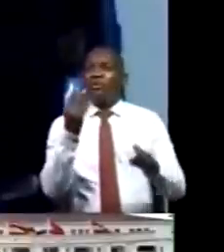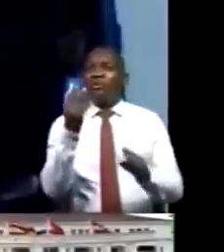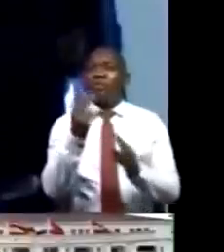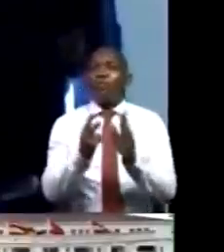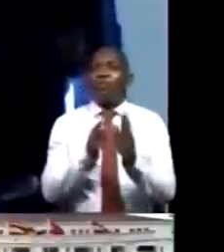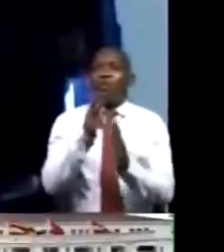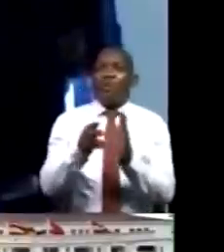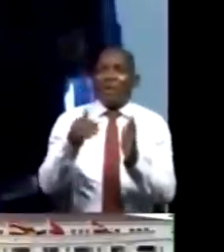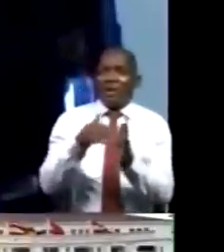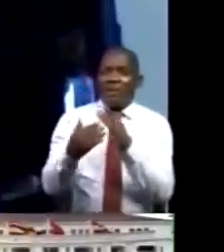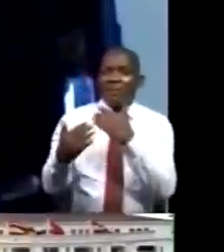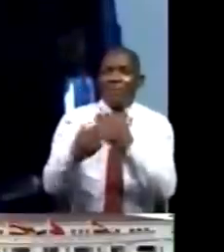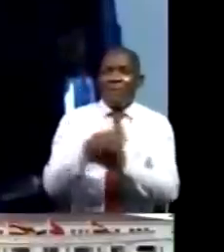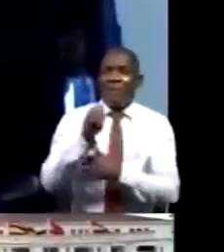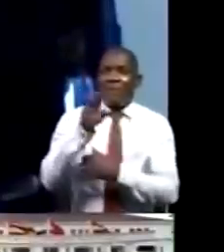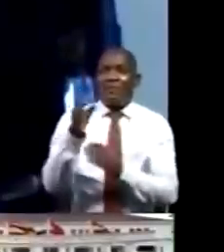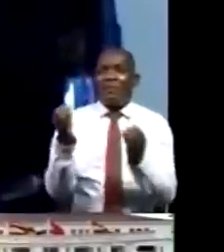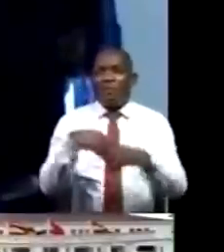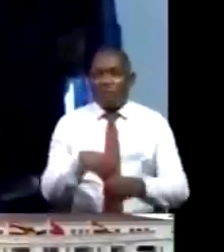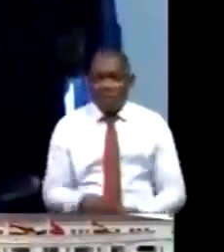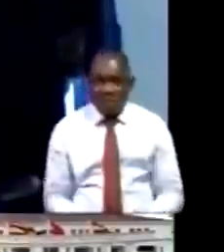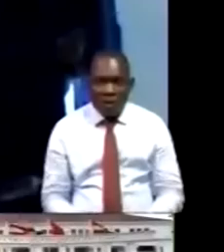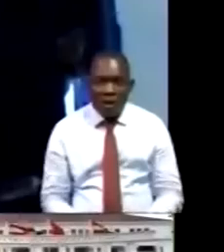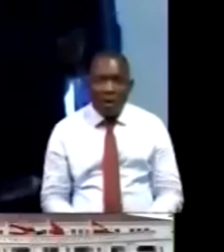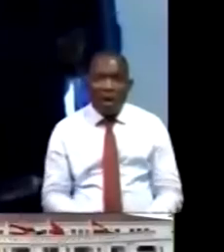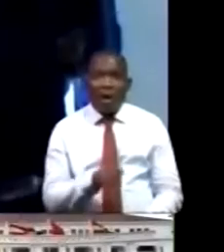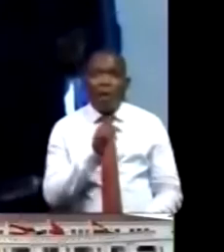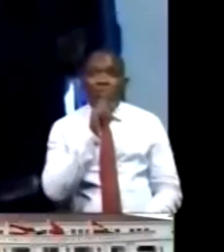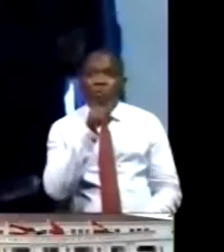the EC office. So,